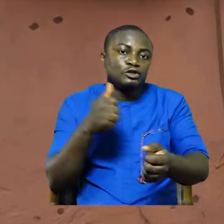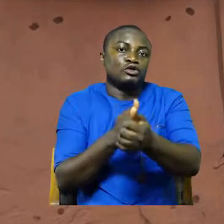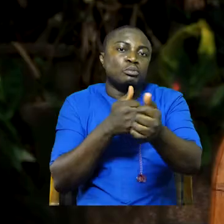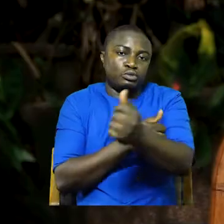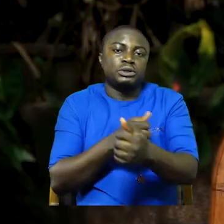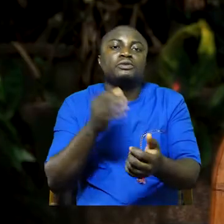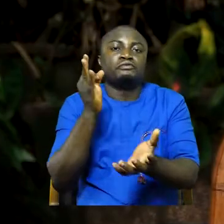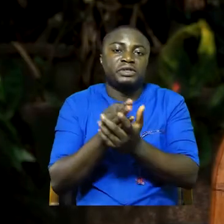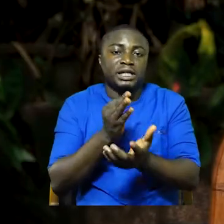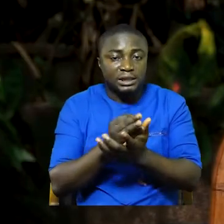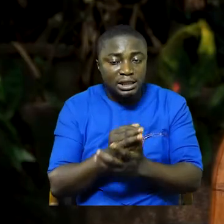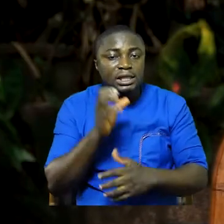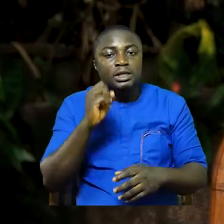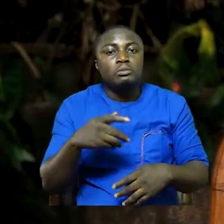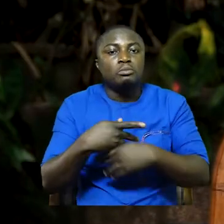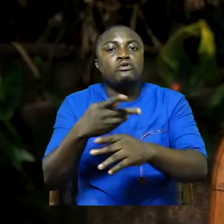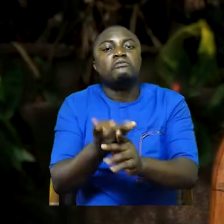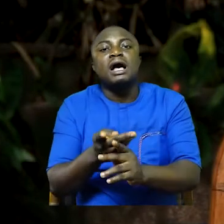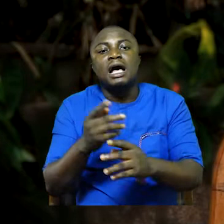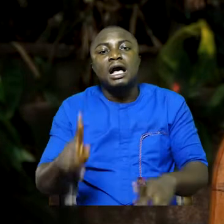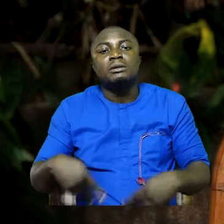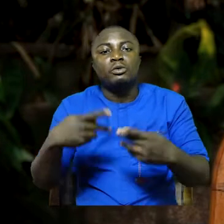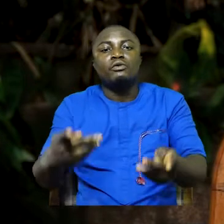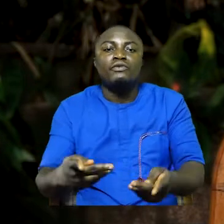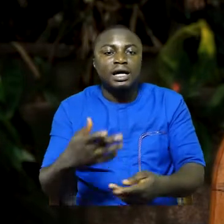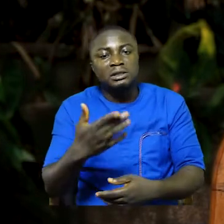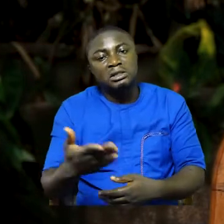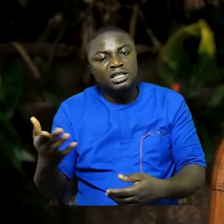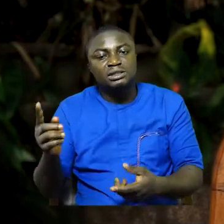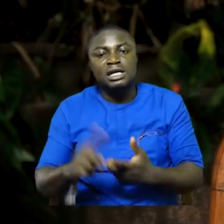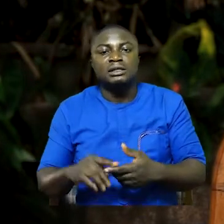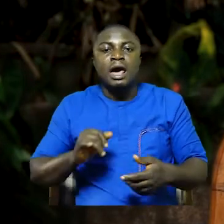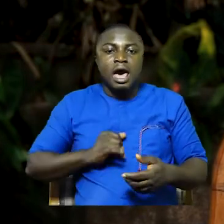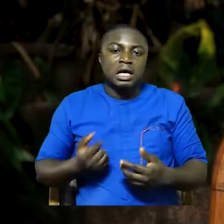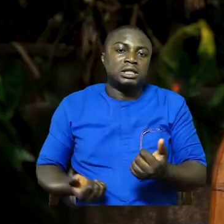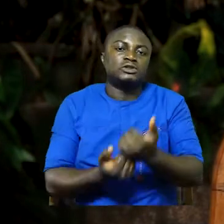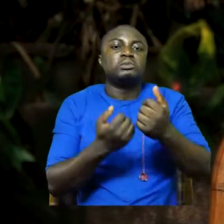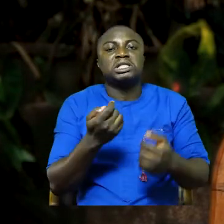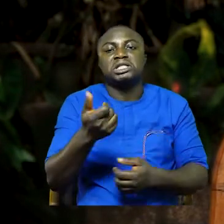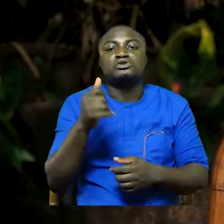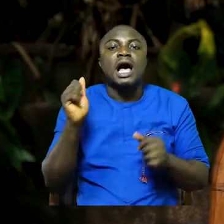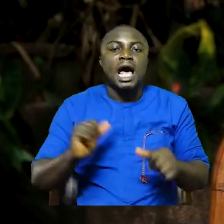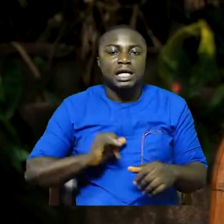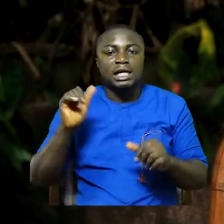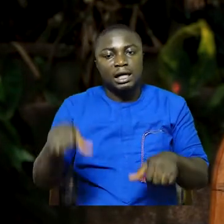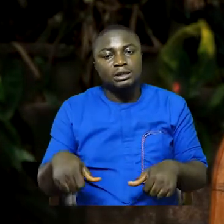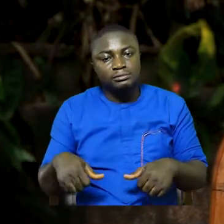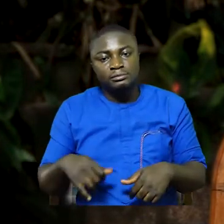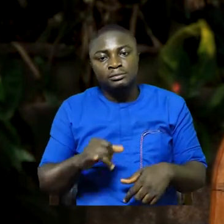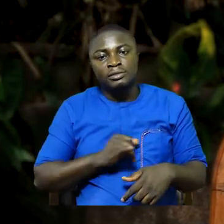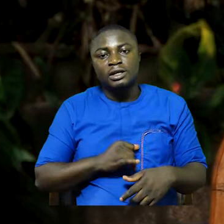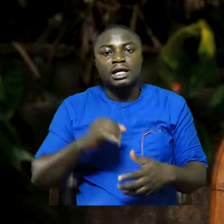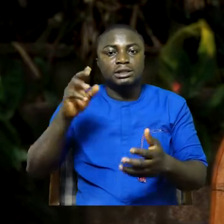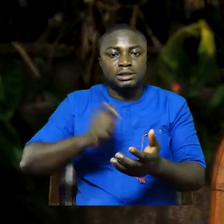very supportive financially in terms of providing what we're eating while I supported the little I